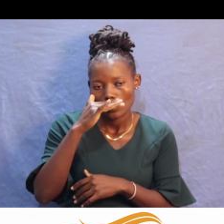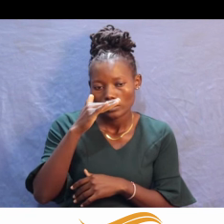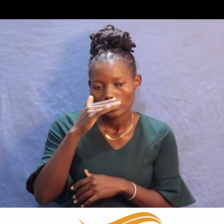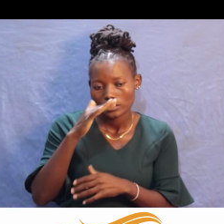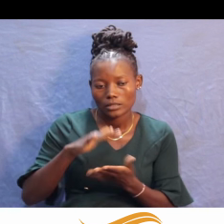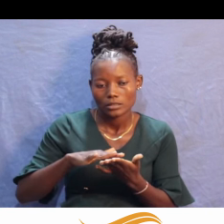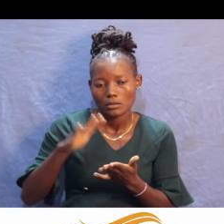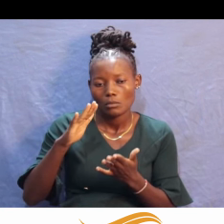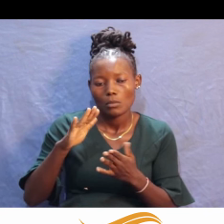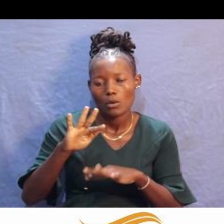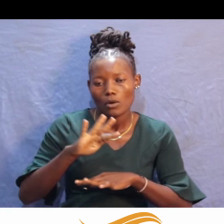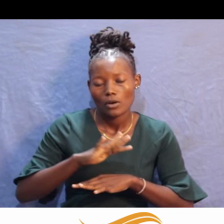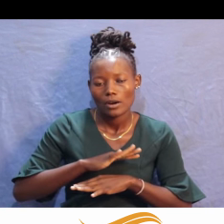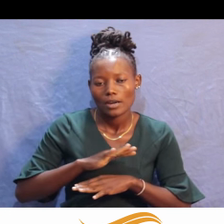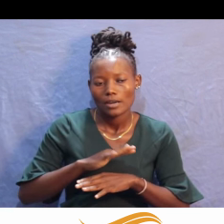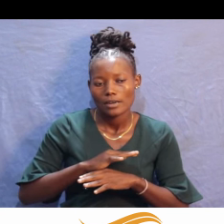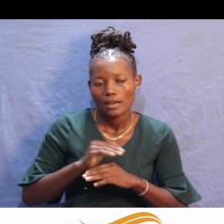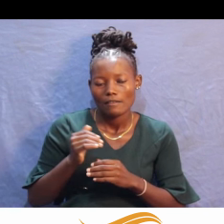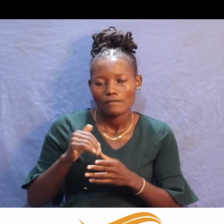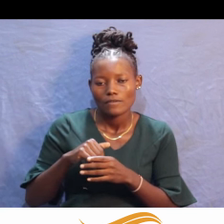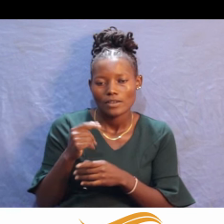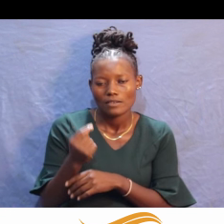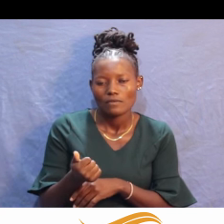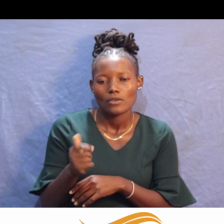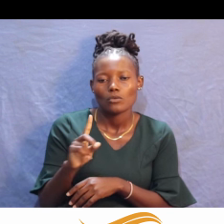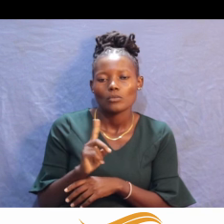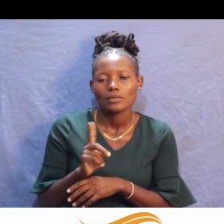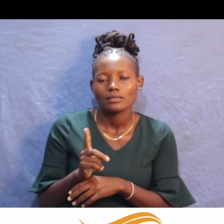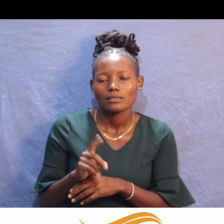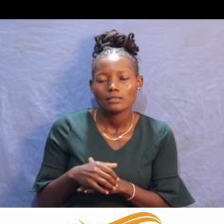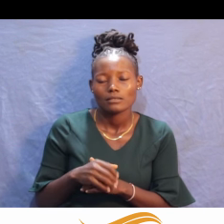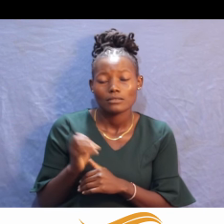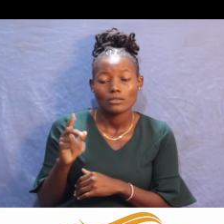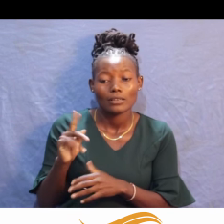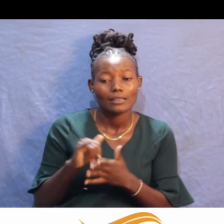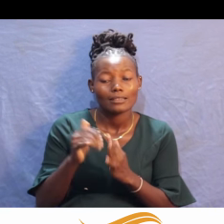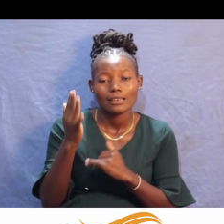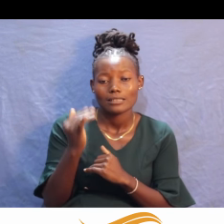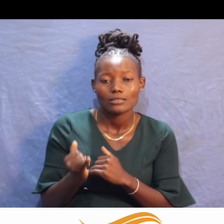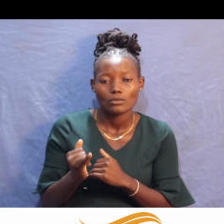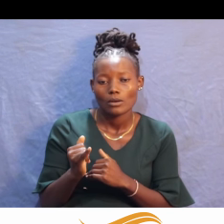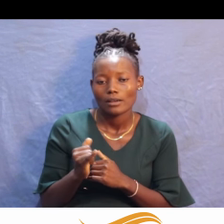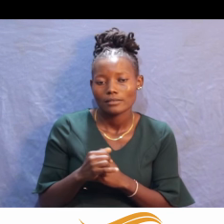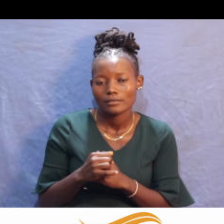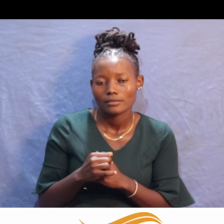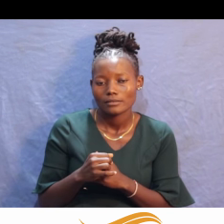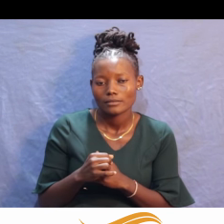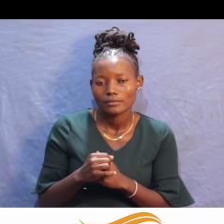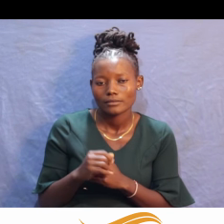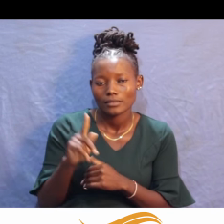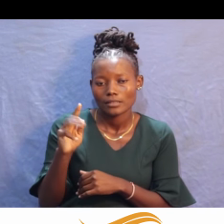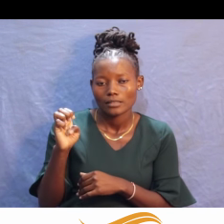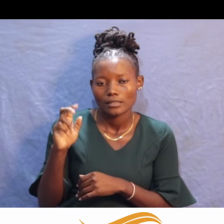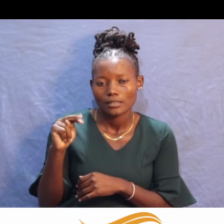more efficiently in very few minutes. Okay, this is why soccer and tennis